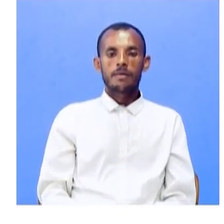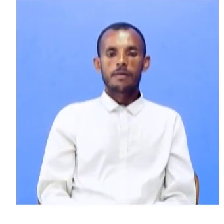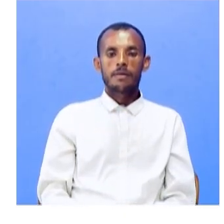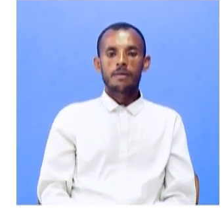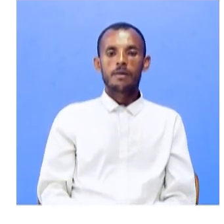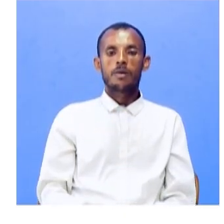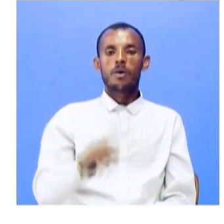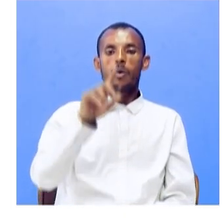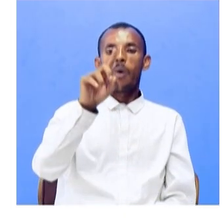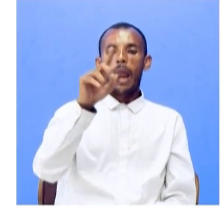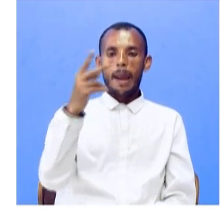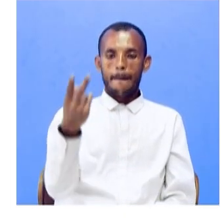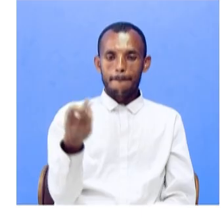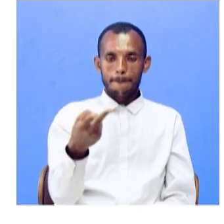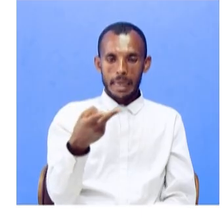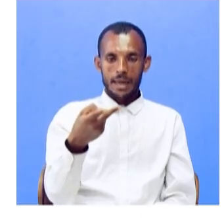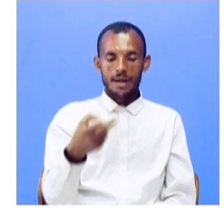exactly one pair